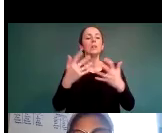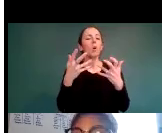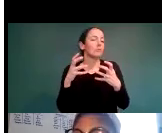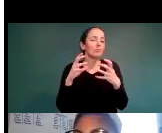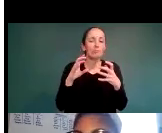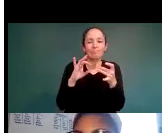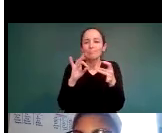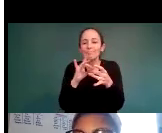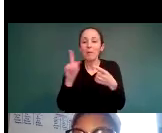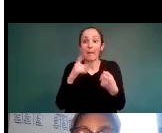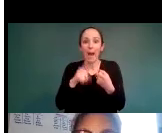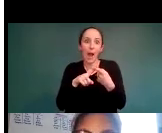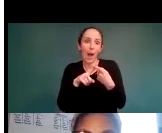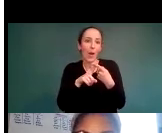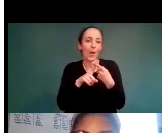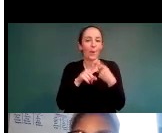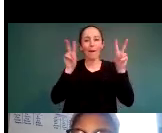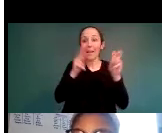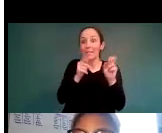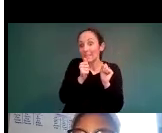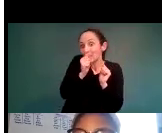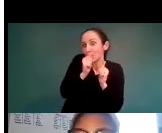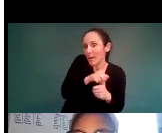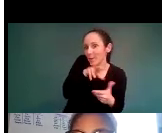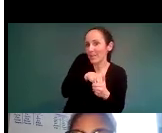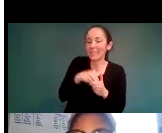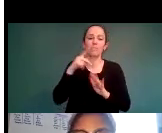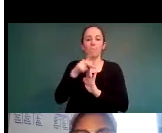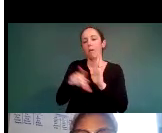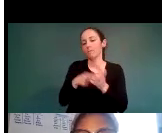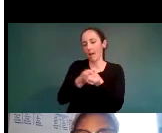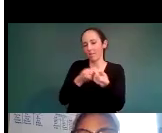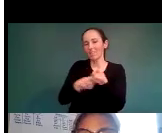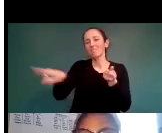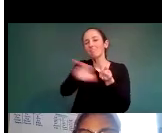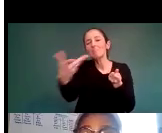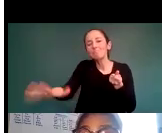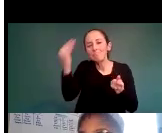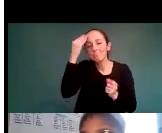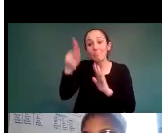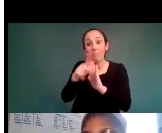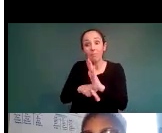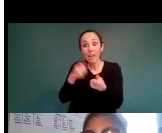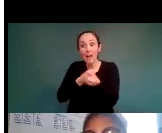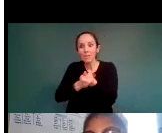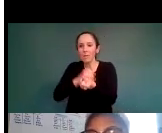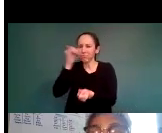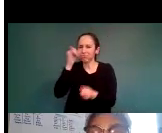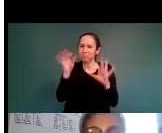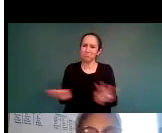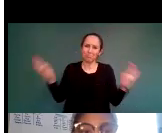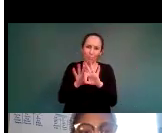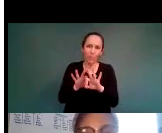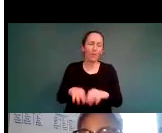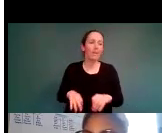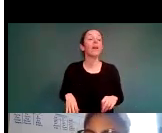few secret ingredients to policy advocacy. So as you all know, policy advocacy is incredibly important, or at least I would hope